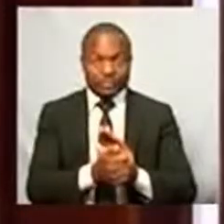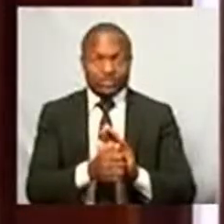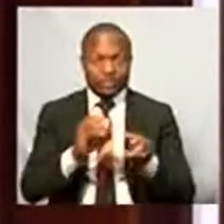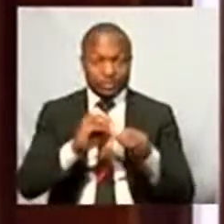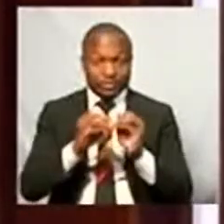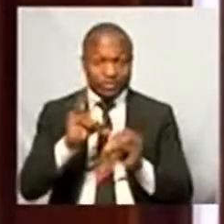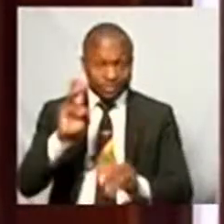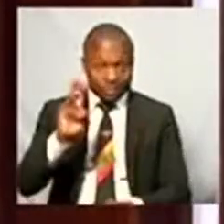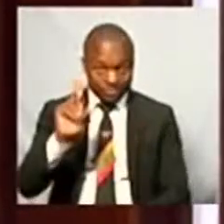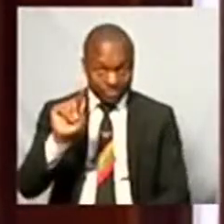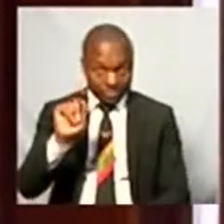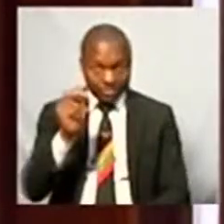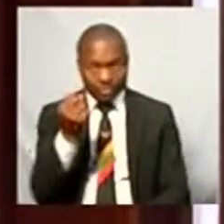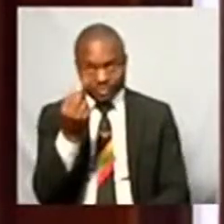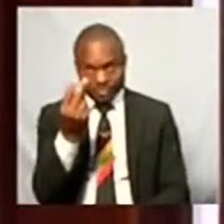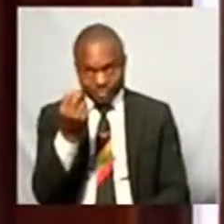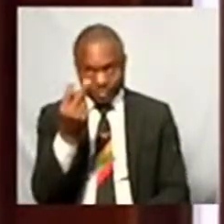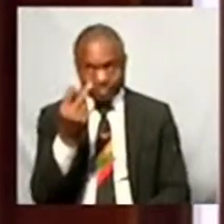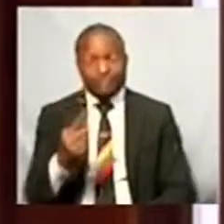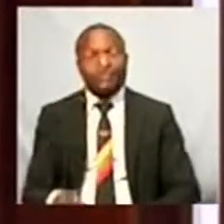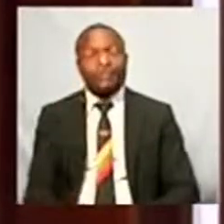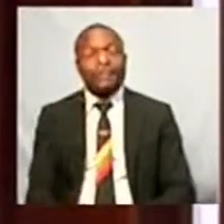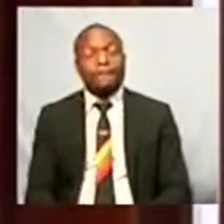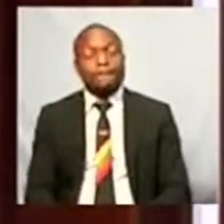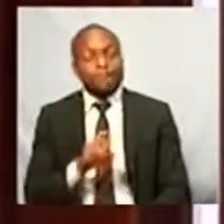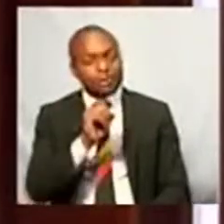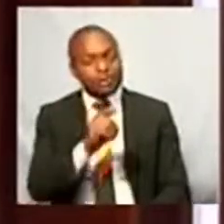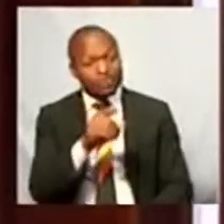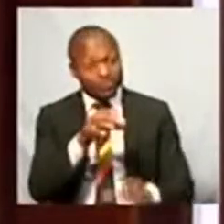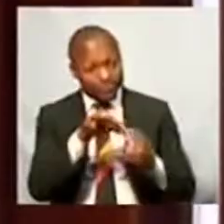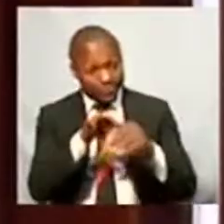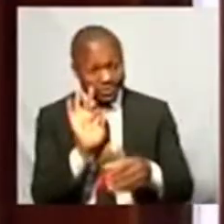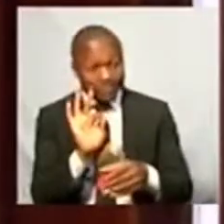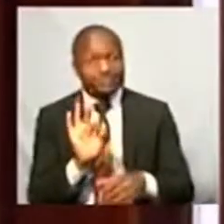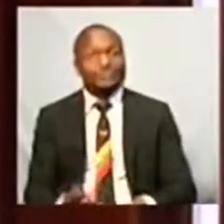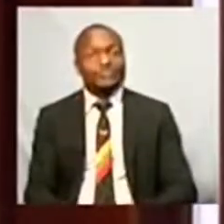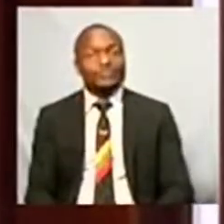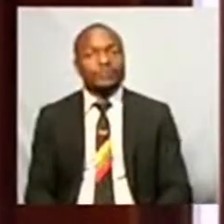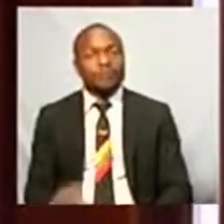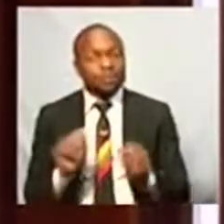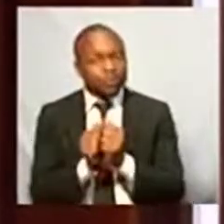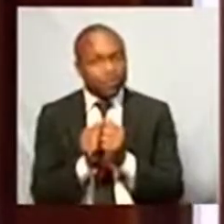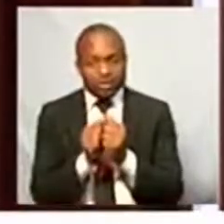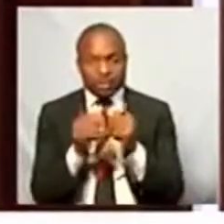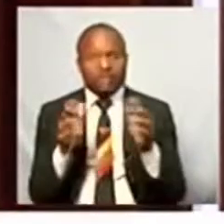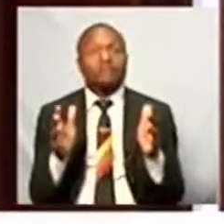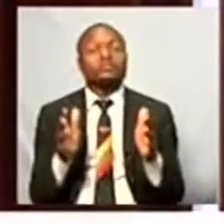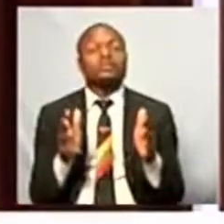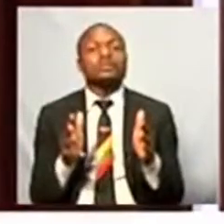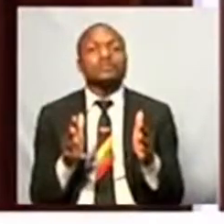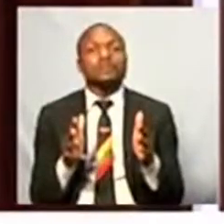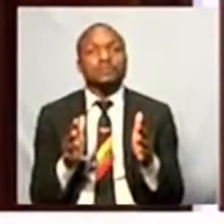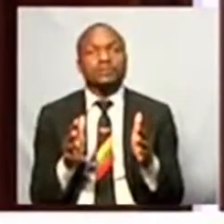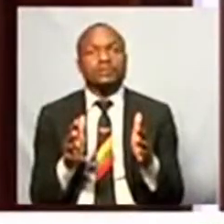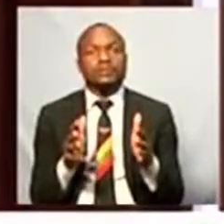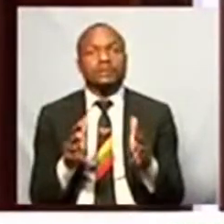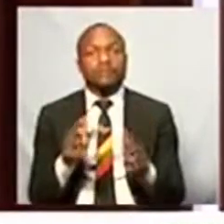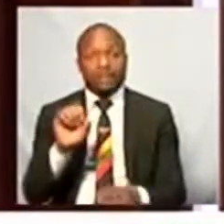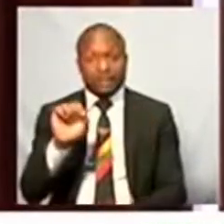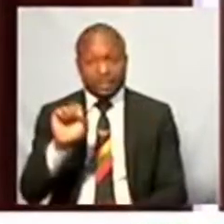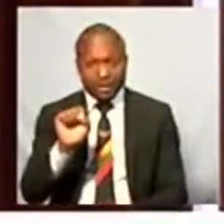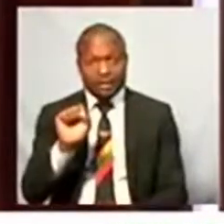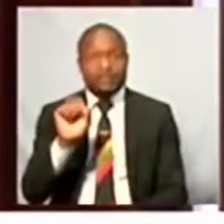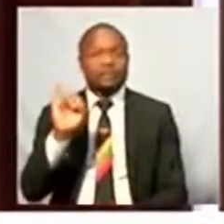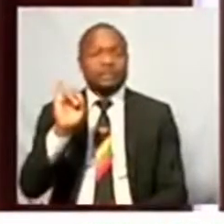number 6 of 2012, you will discover that without the SI